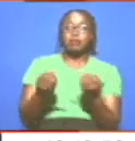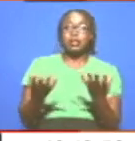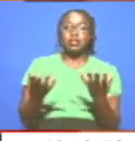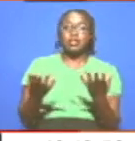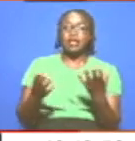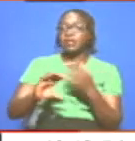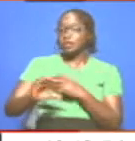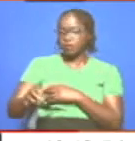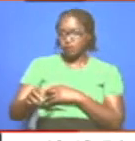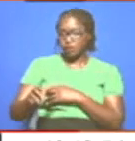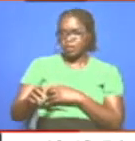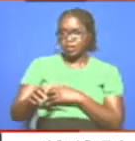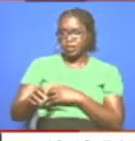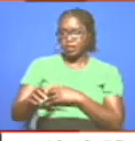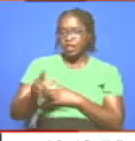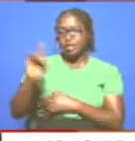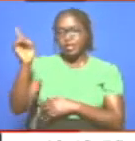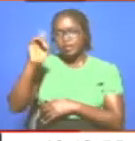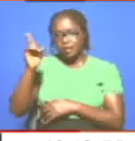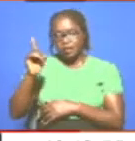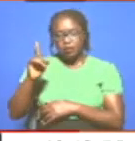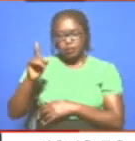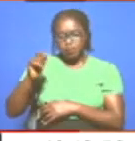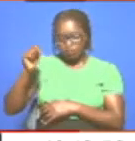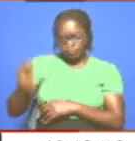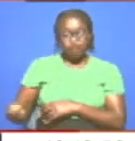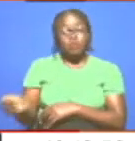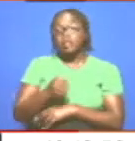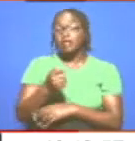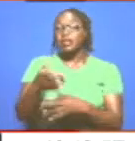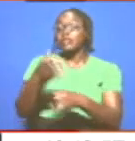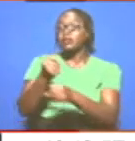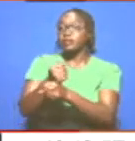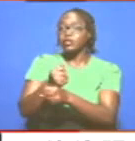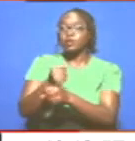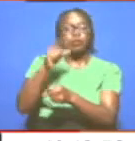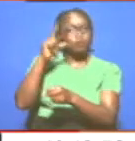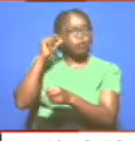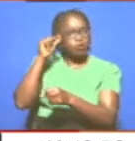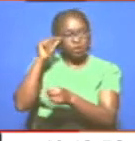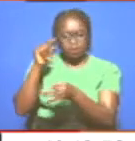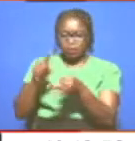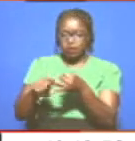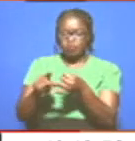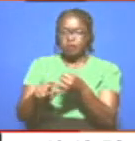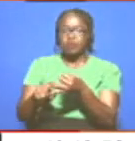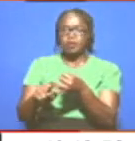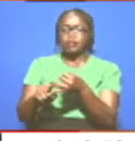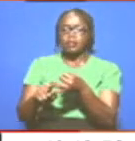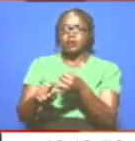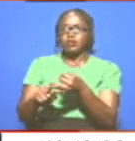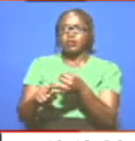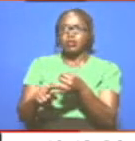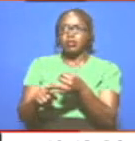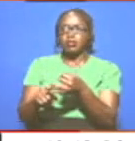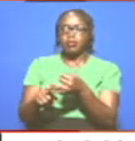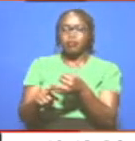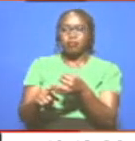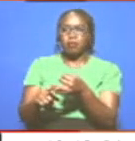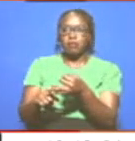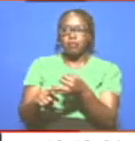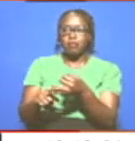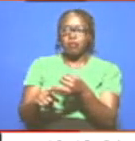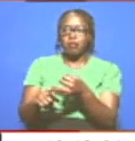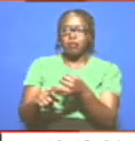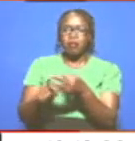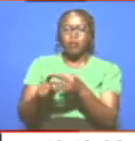said Nairobi Cricket Association, Mombasa, CCA Coast Cricket Association, and